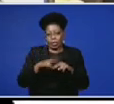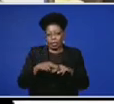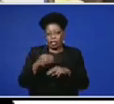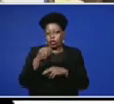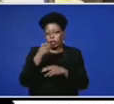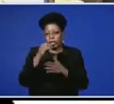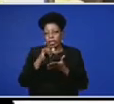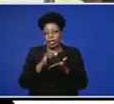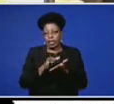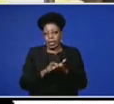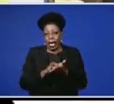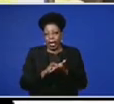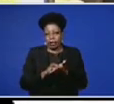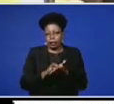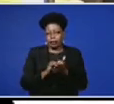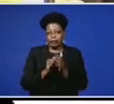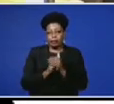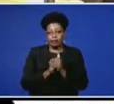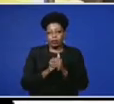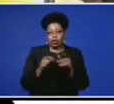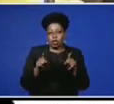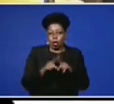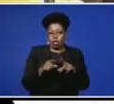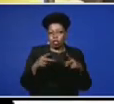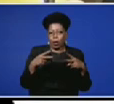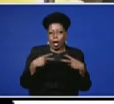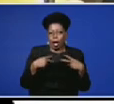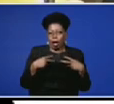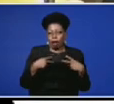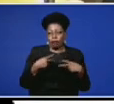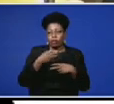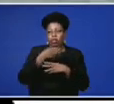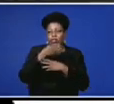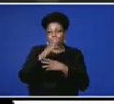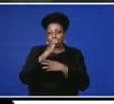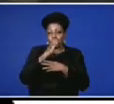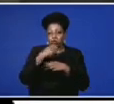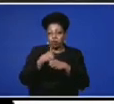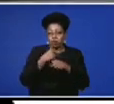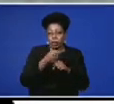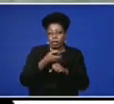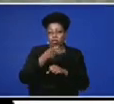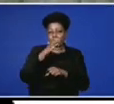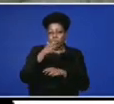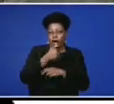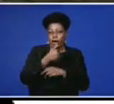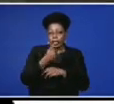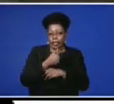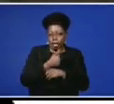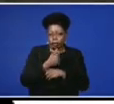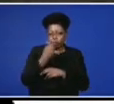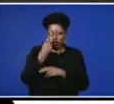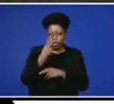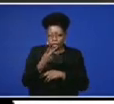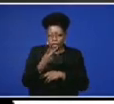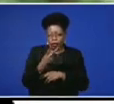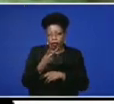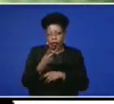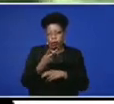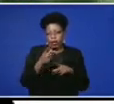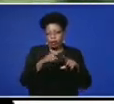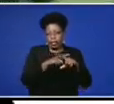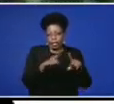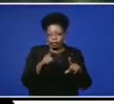sugar cane. And we have the drinks. We make the drinks ourselves. As you see in the yard, we have all the different